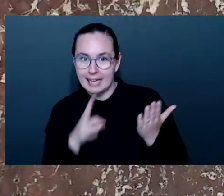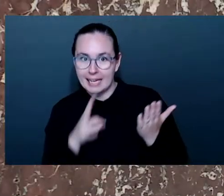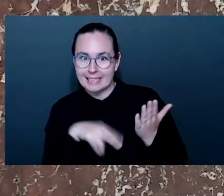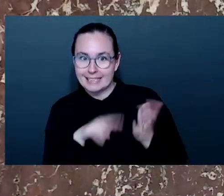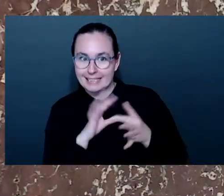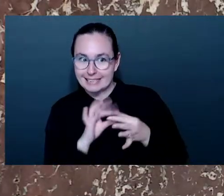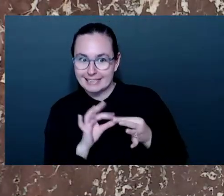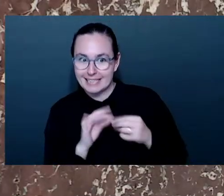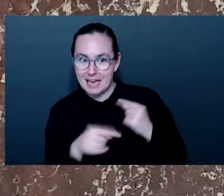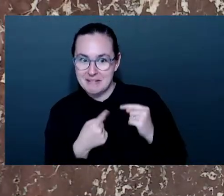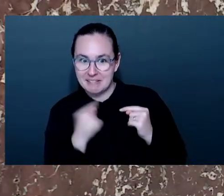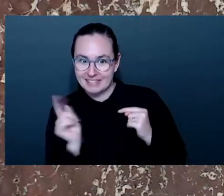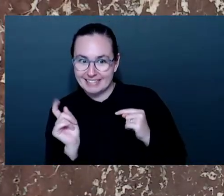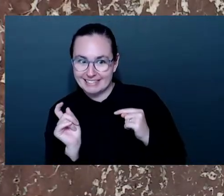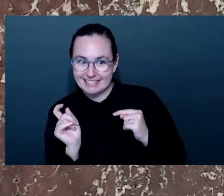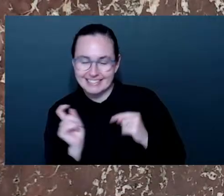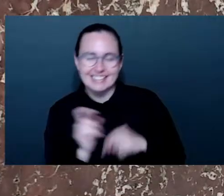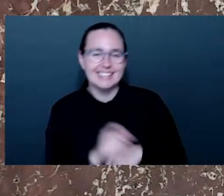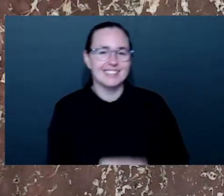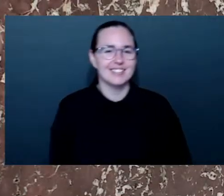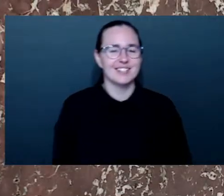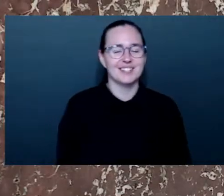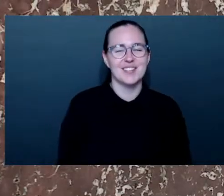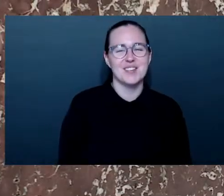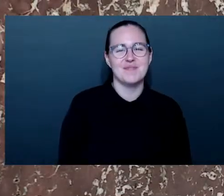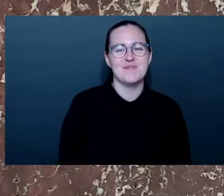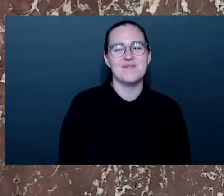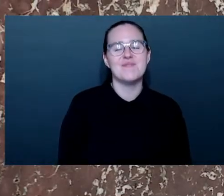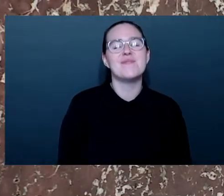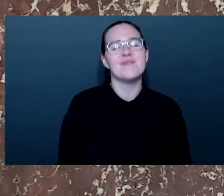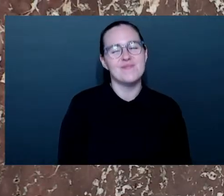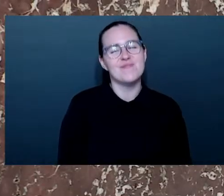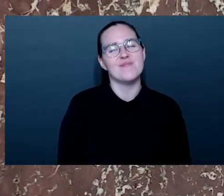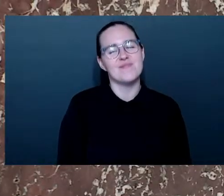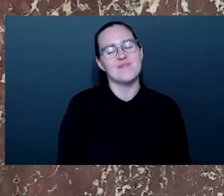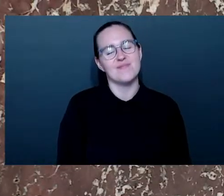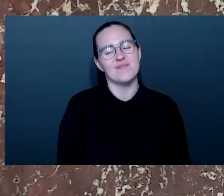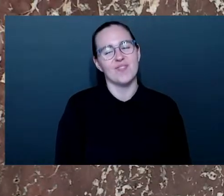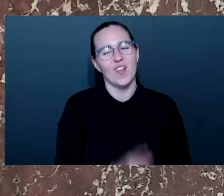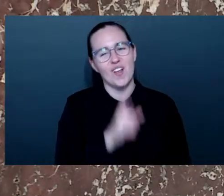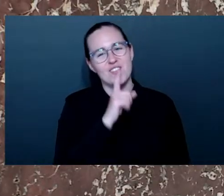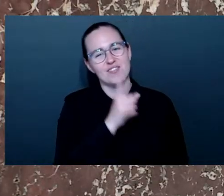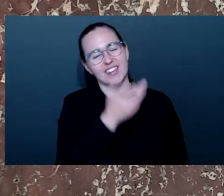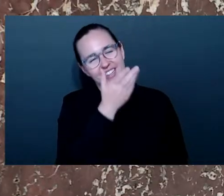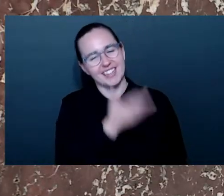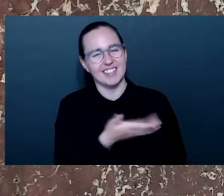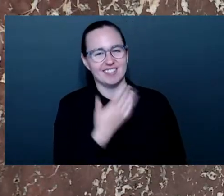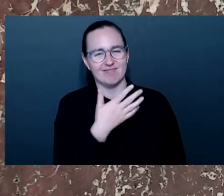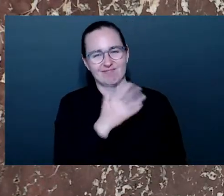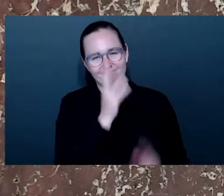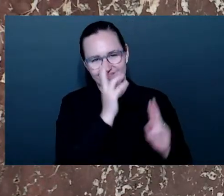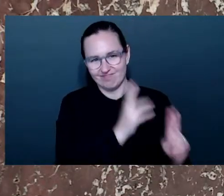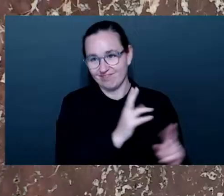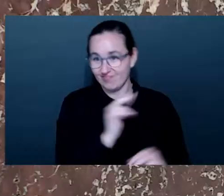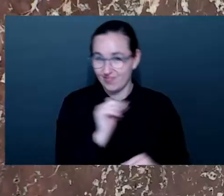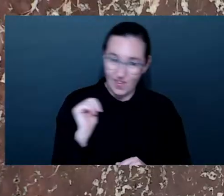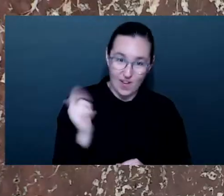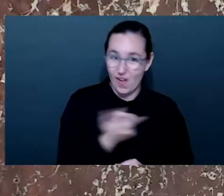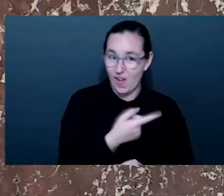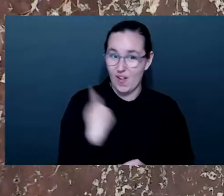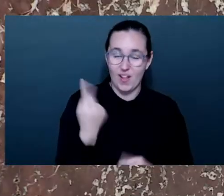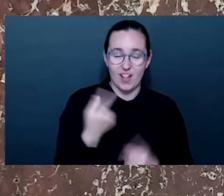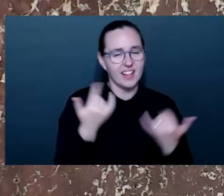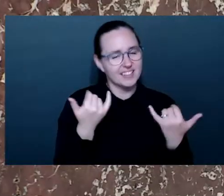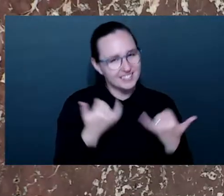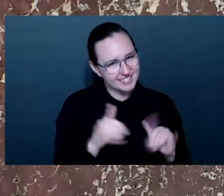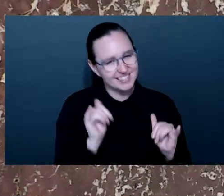of that book. And I think it speaks volumes that everyone in this chamber still continued over the years to continue to work closely with